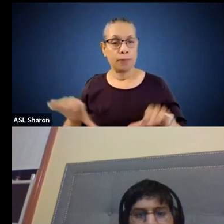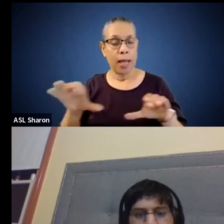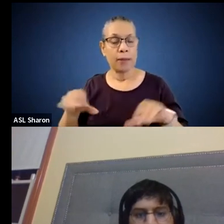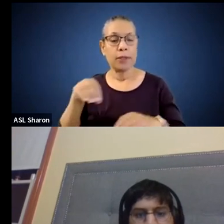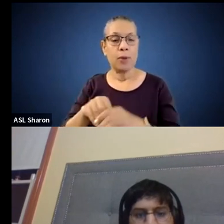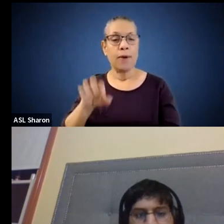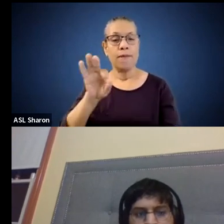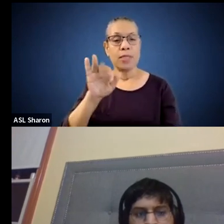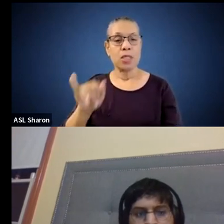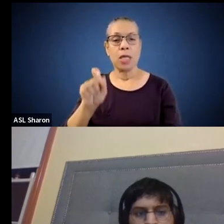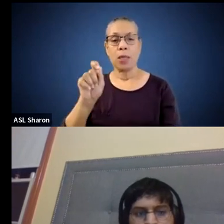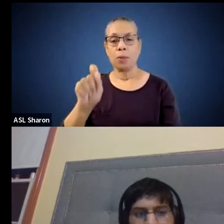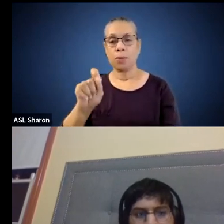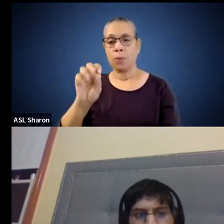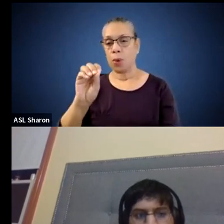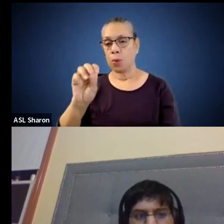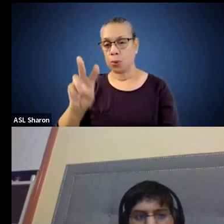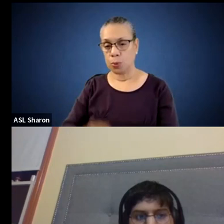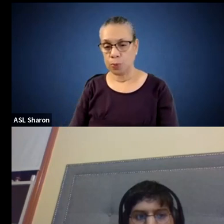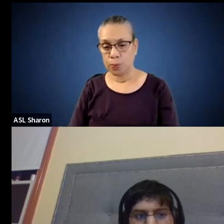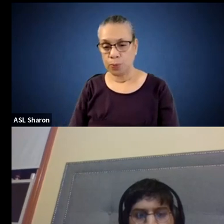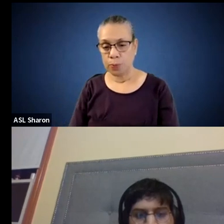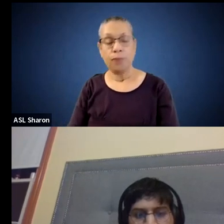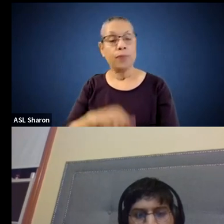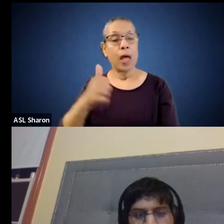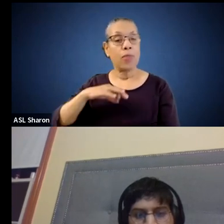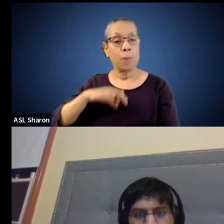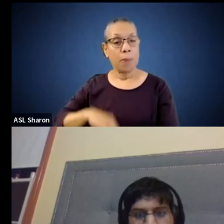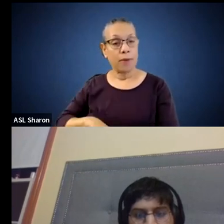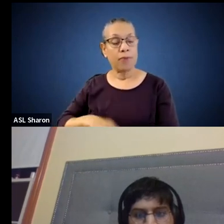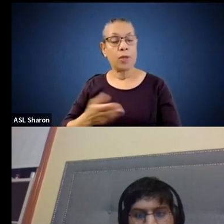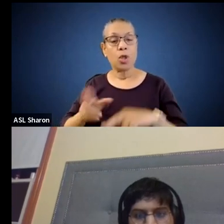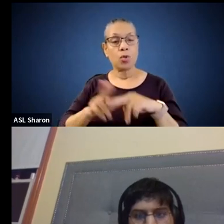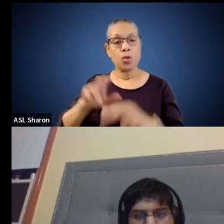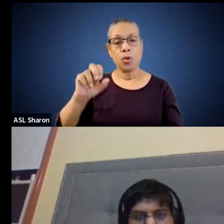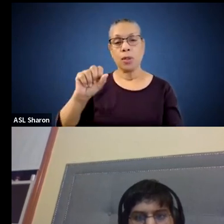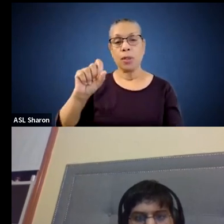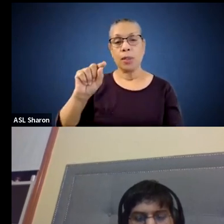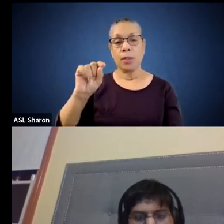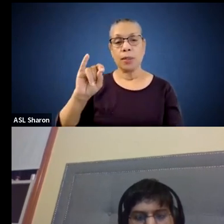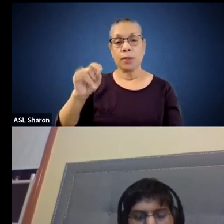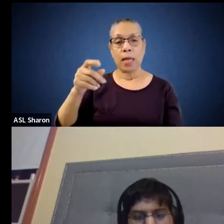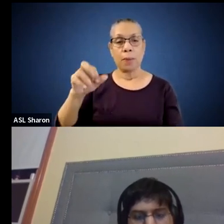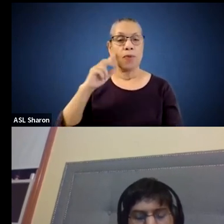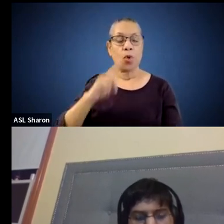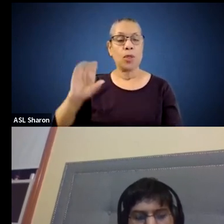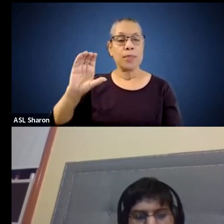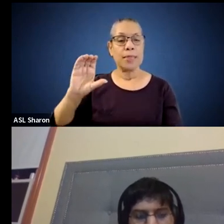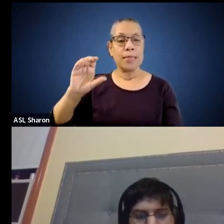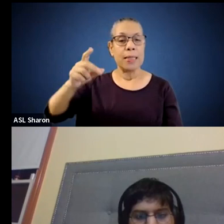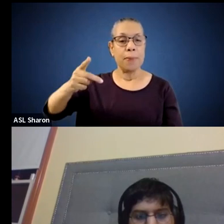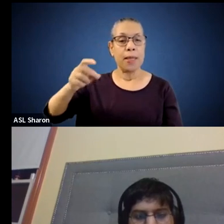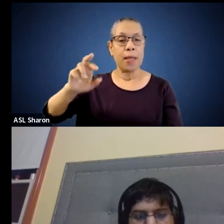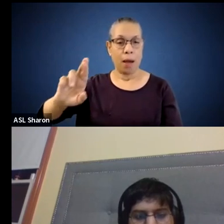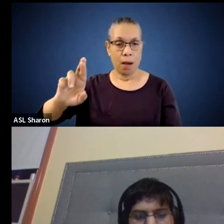22. uh the other Financial benefits include an increase in the stipend for CPR certification uh from